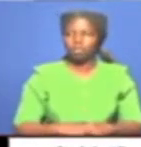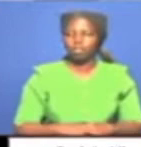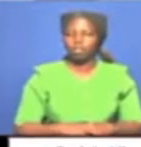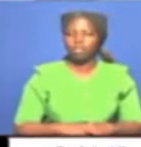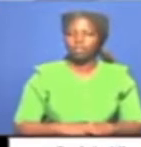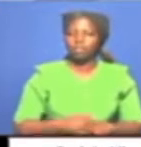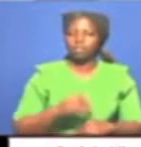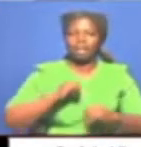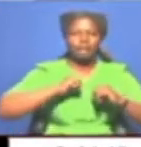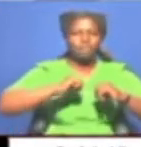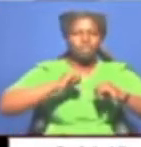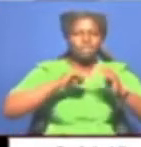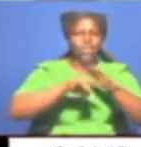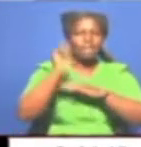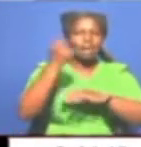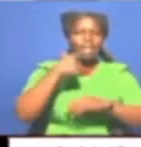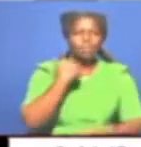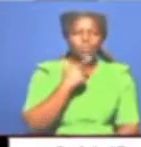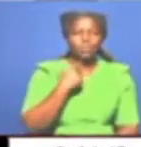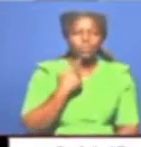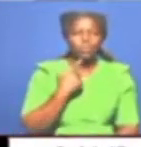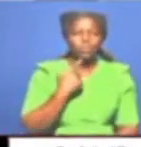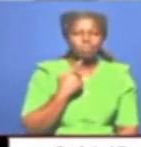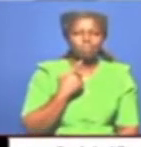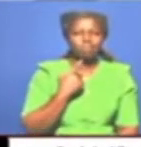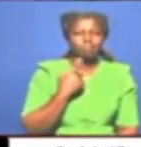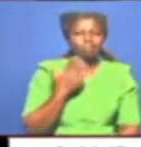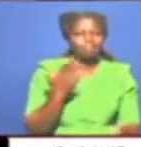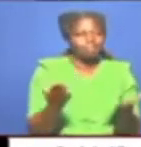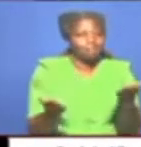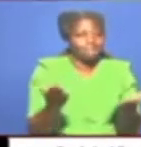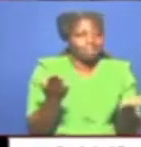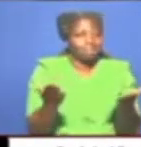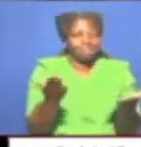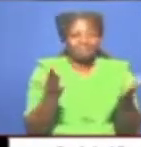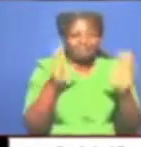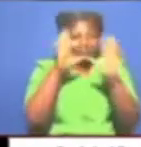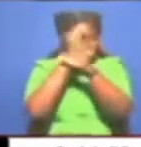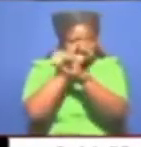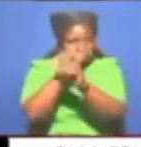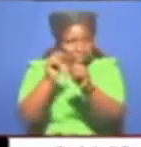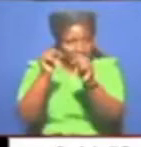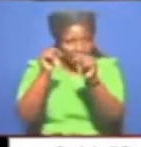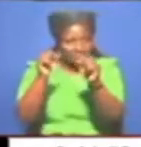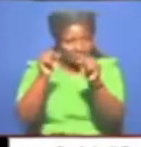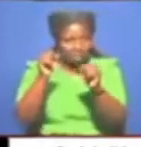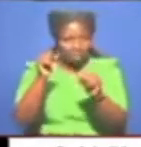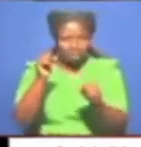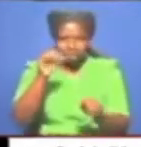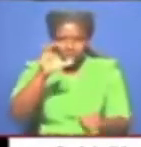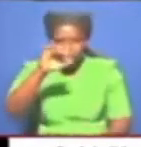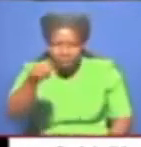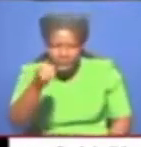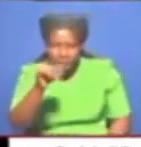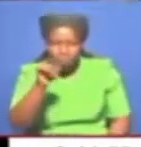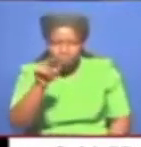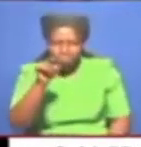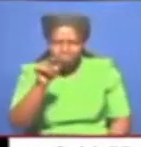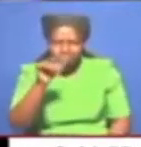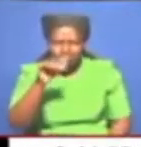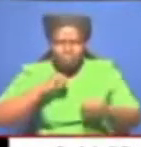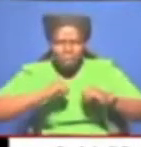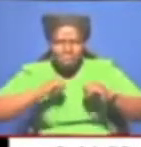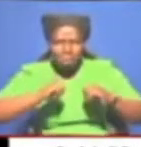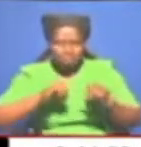Kenya? Is it maybe President Martha Koome, President of the Supreme Court, or President